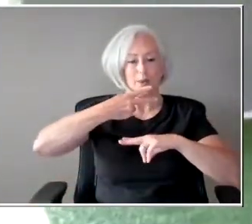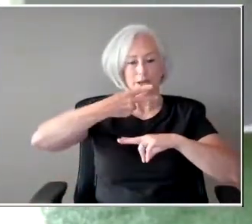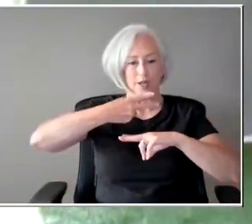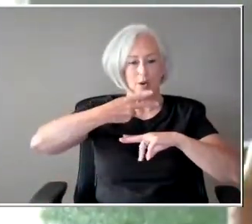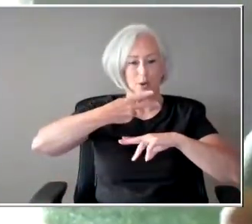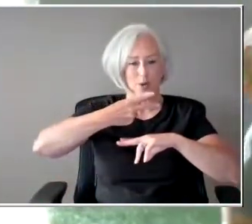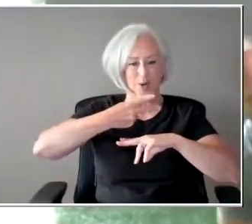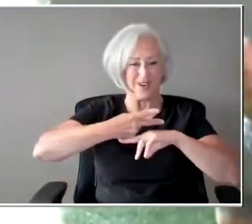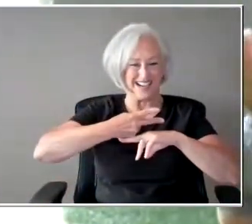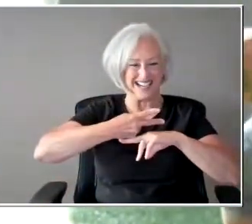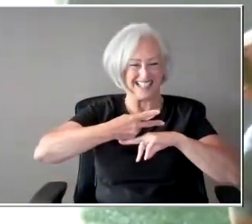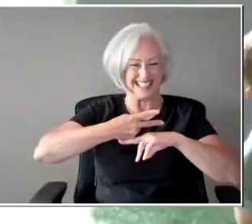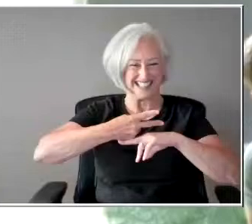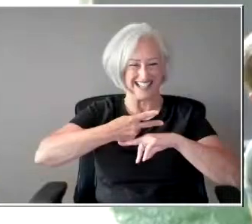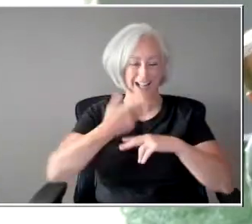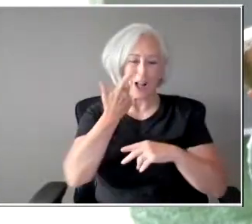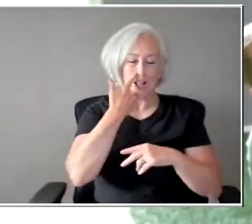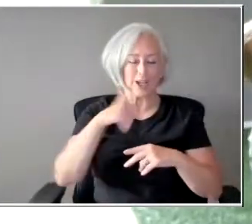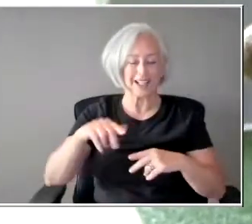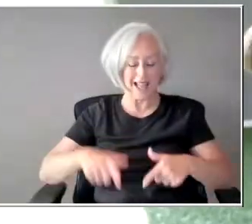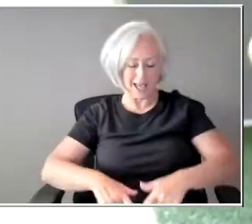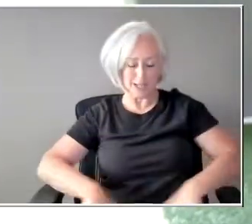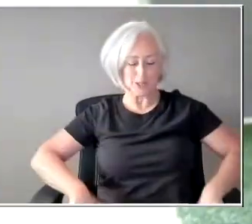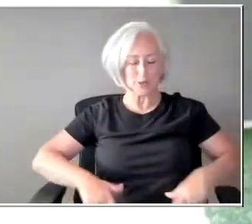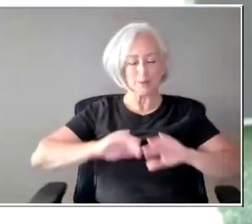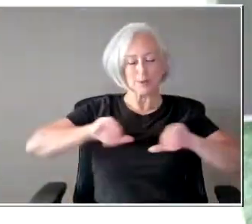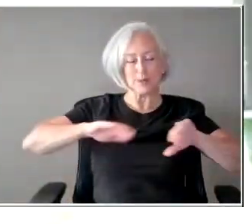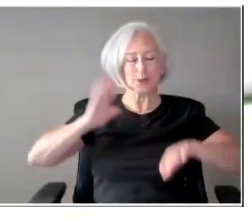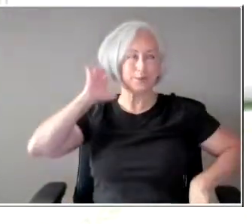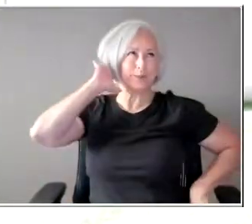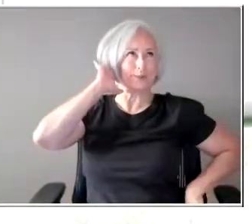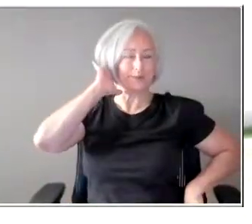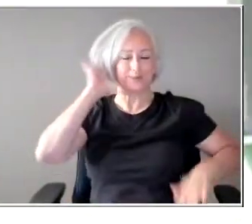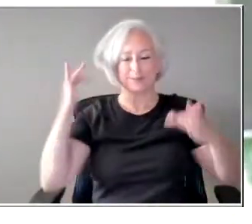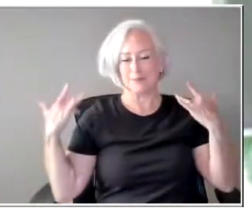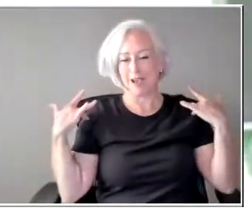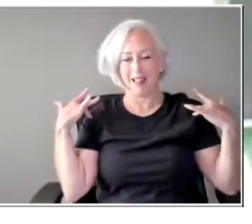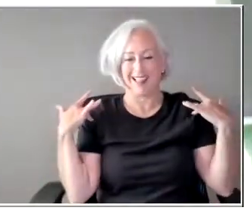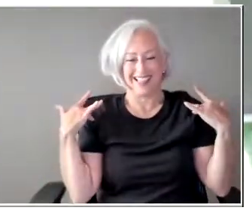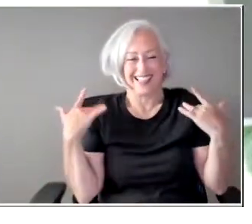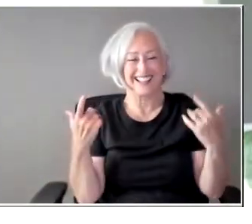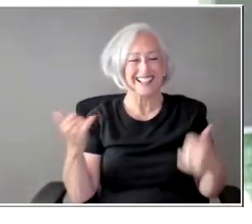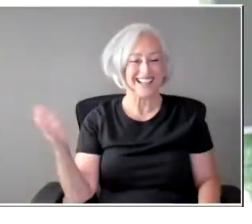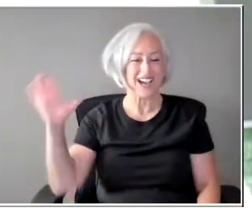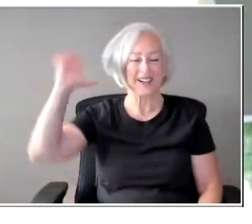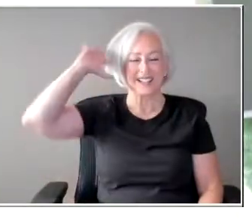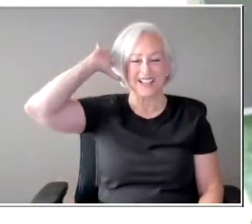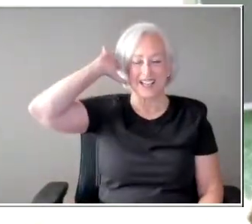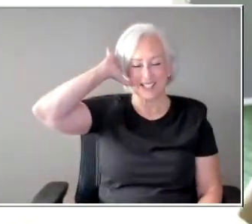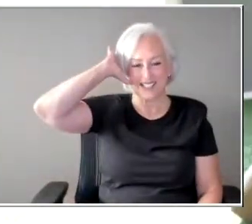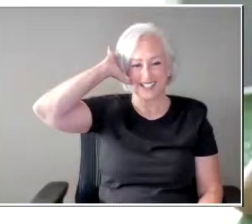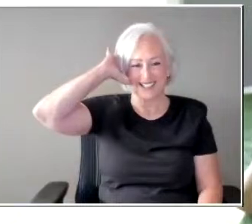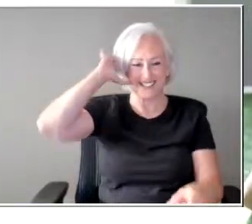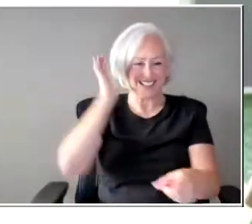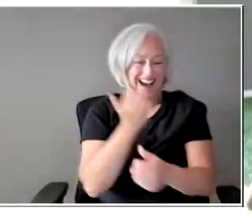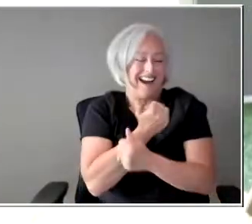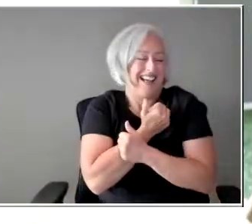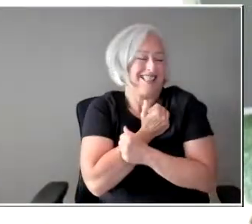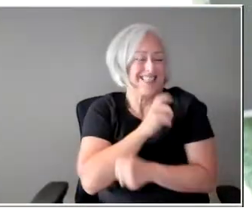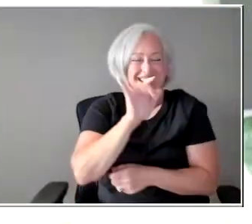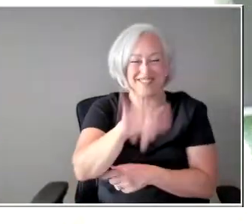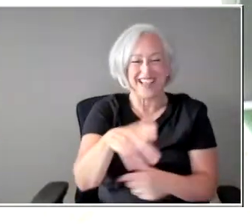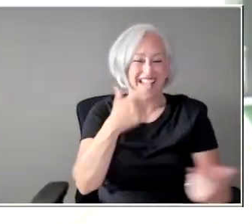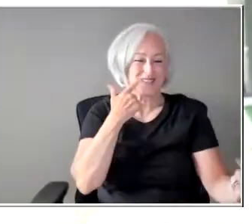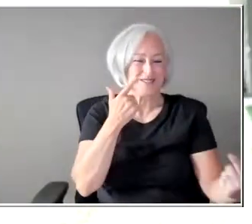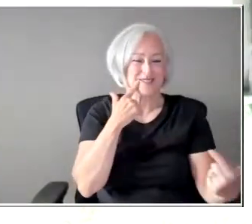what I mean? Exactly. Go ahead and rest your hand on your head. Okay, now this I love. Right. I gotta Yeah, get a great picture of this.